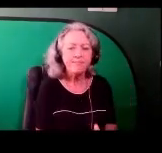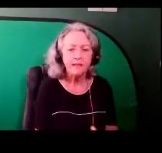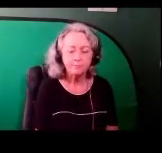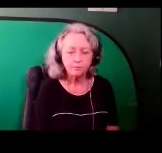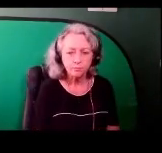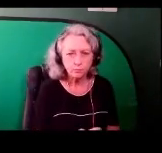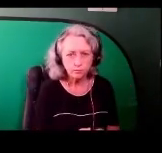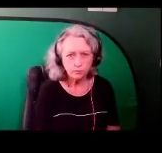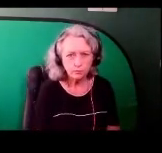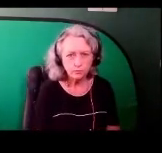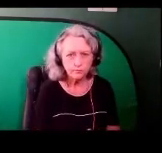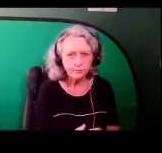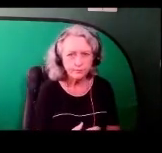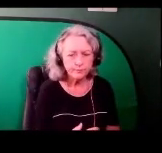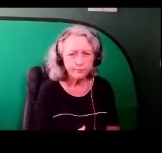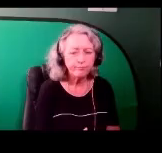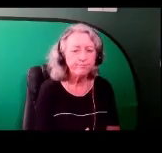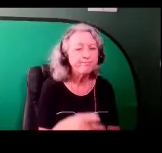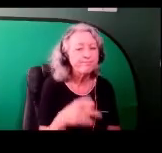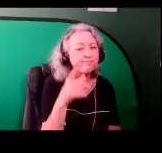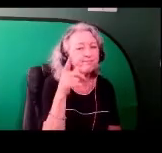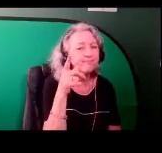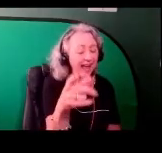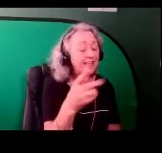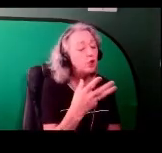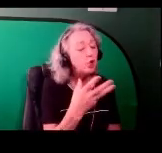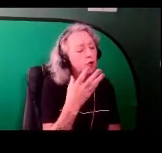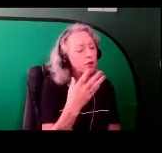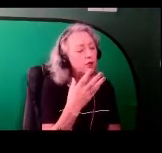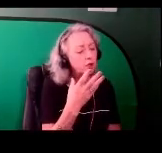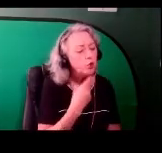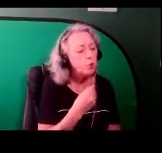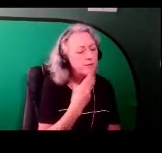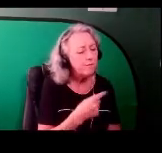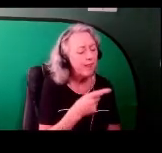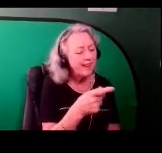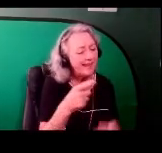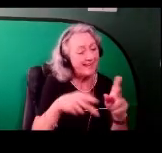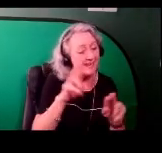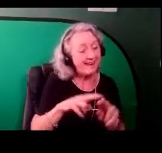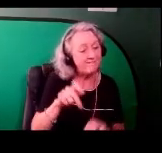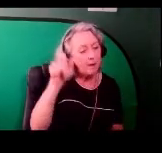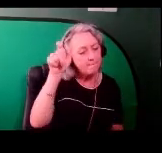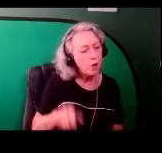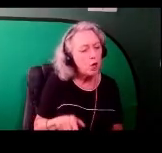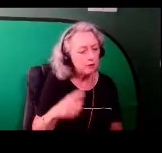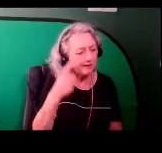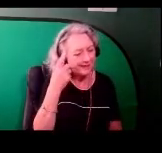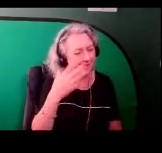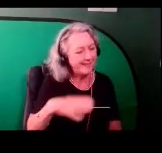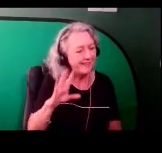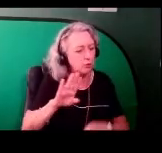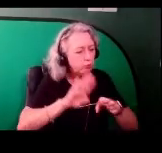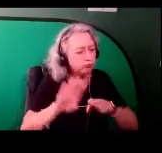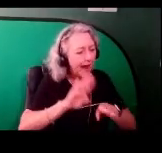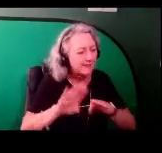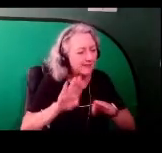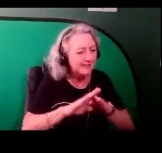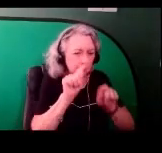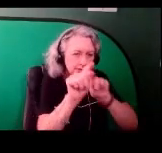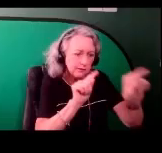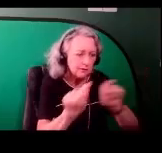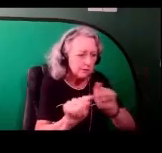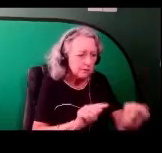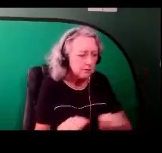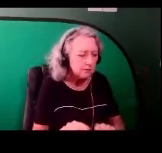area here. The VoiceOver practice area is potentially very useful if you have got somebody who needs to practice their VoiceOver gestures. It literally